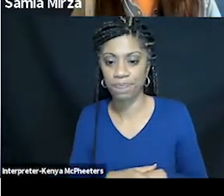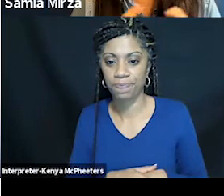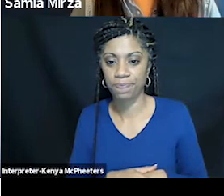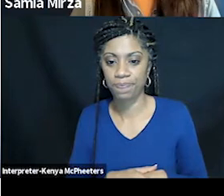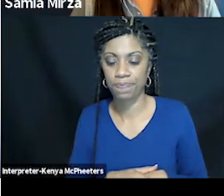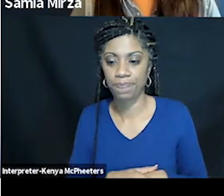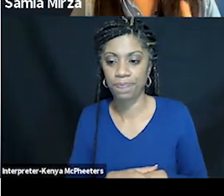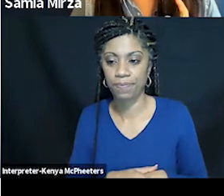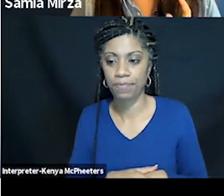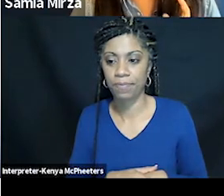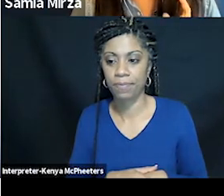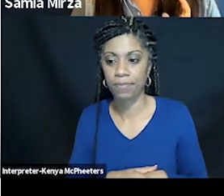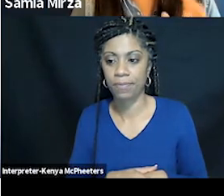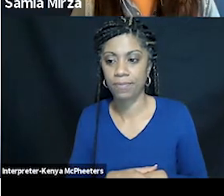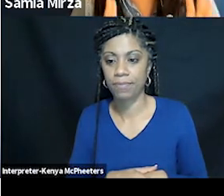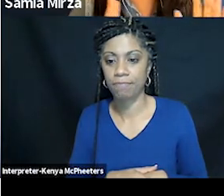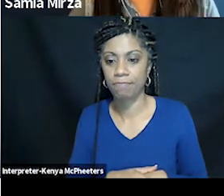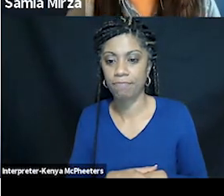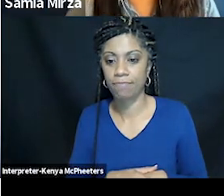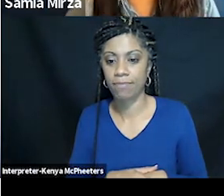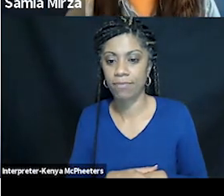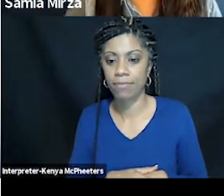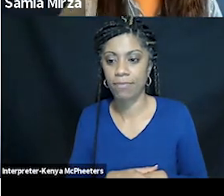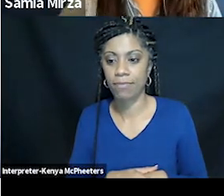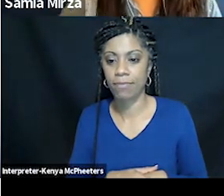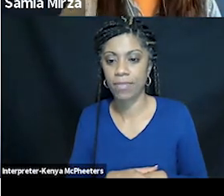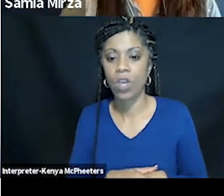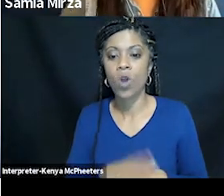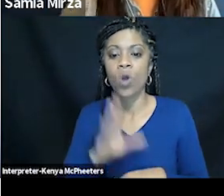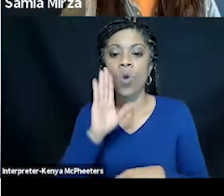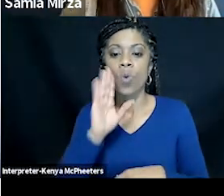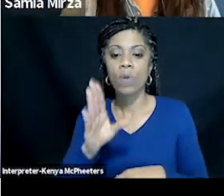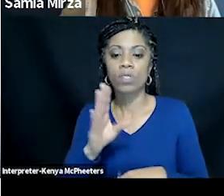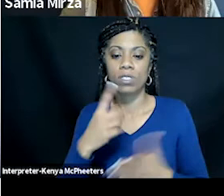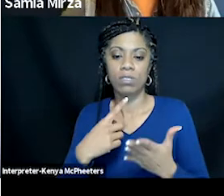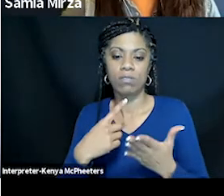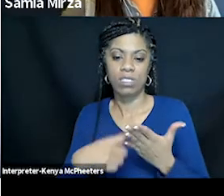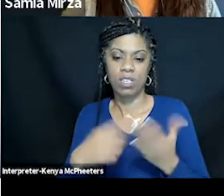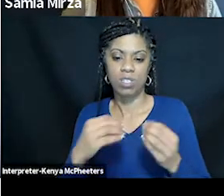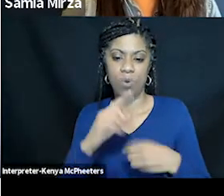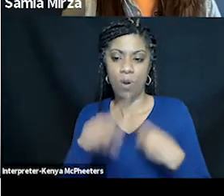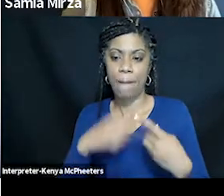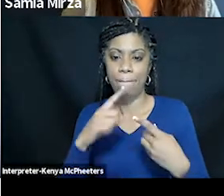but before that, we're going to talk more about your role in the equity work itself.